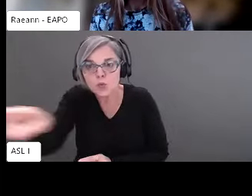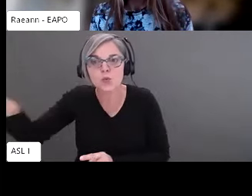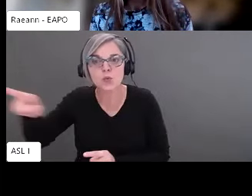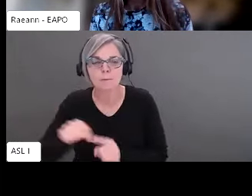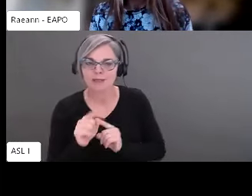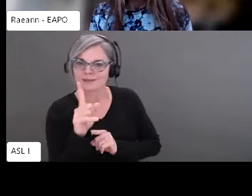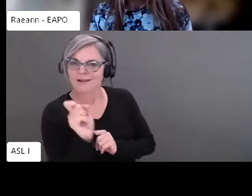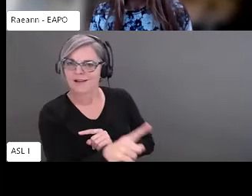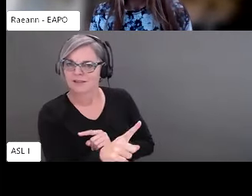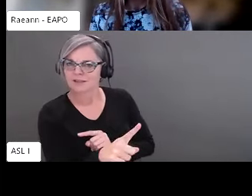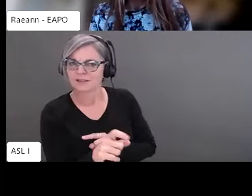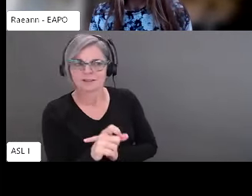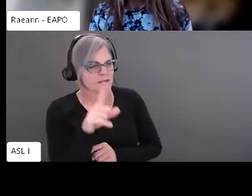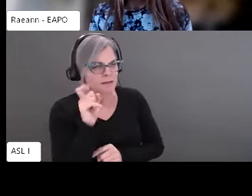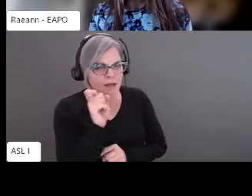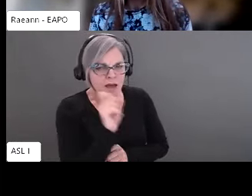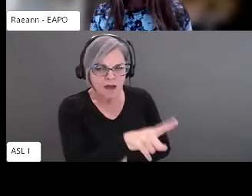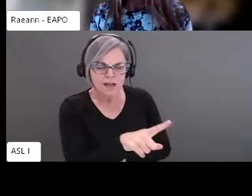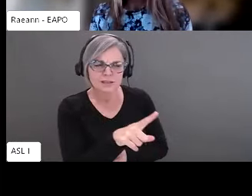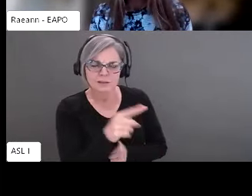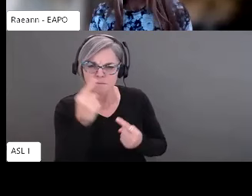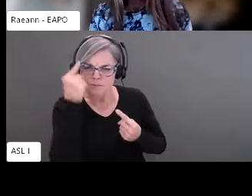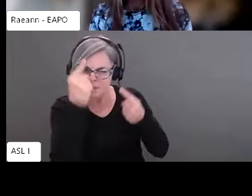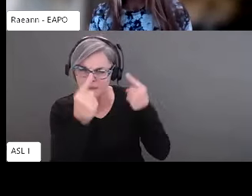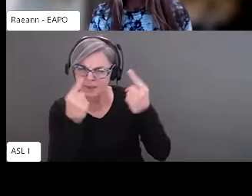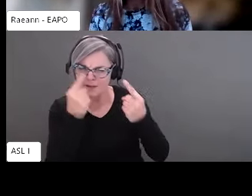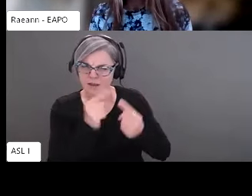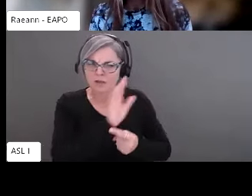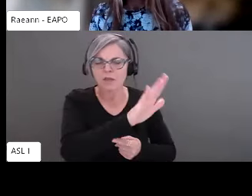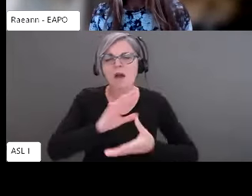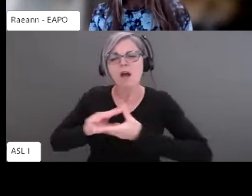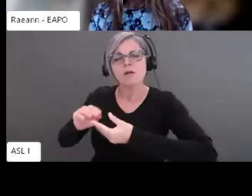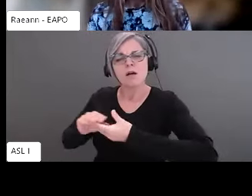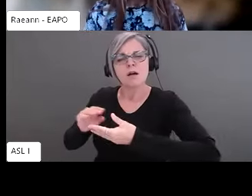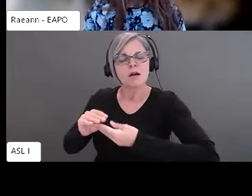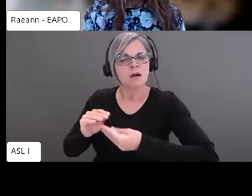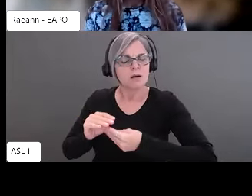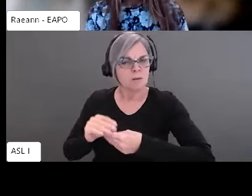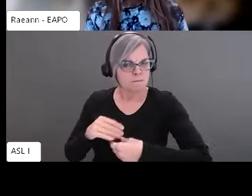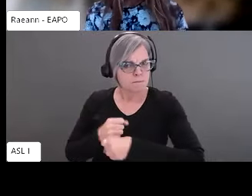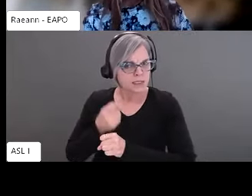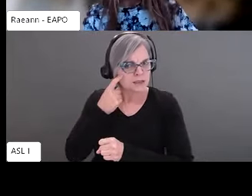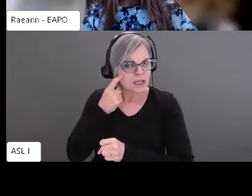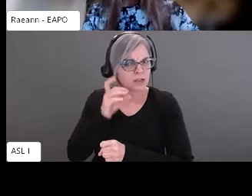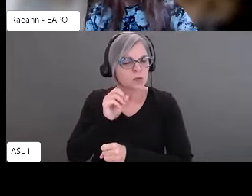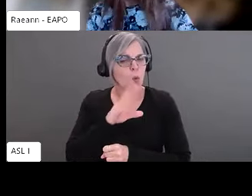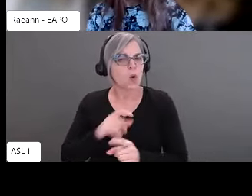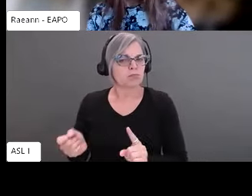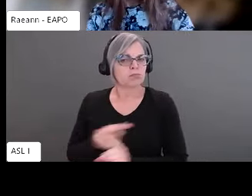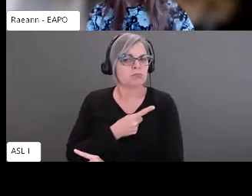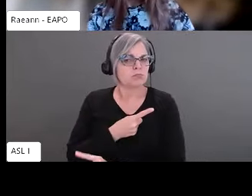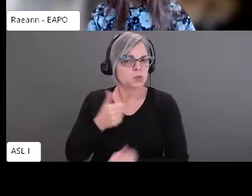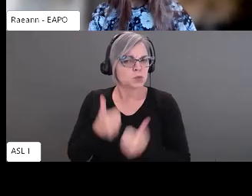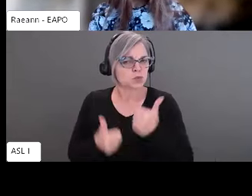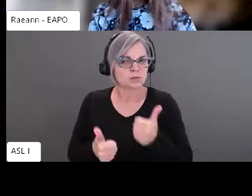think critically, did that explanation make sense? So if I have somebody, for example, who's bedbound,